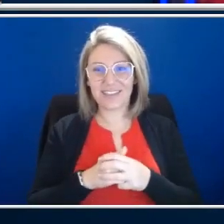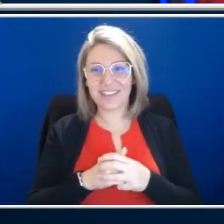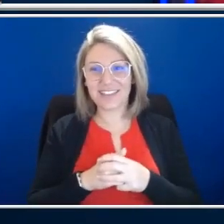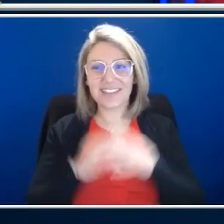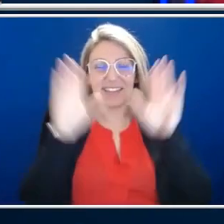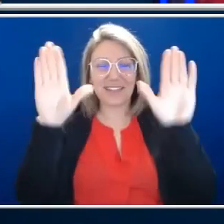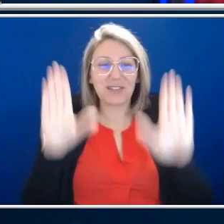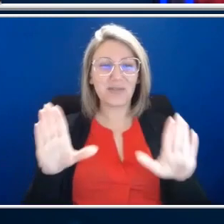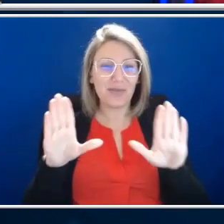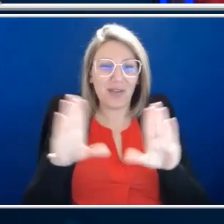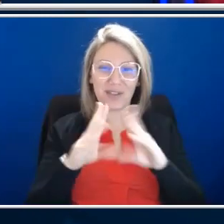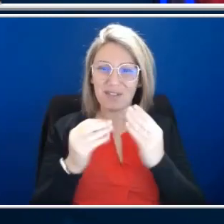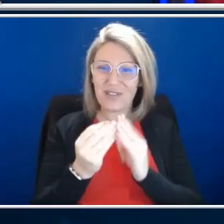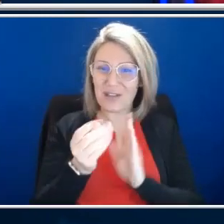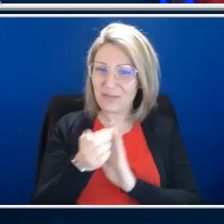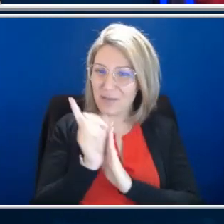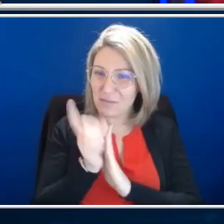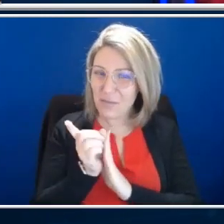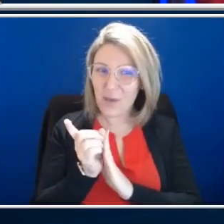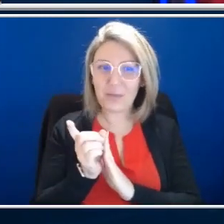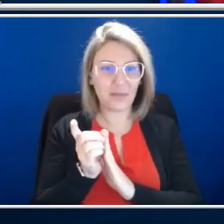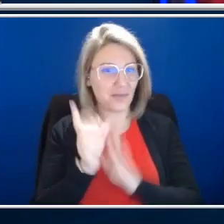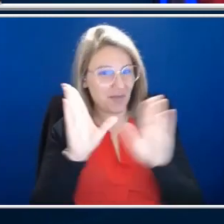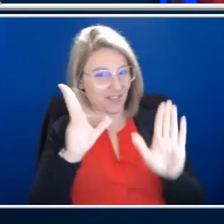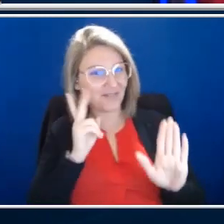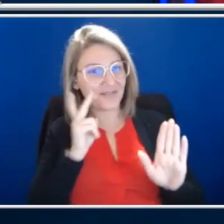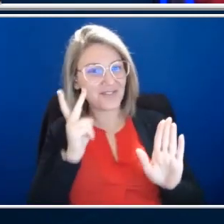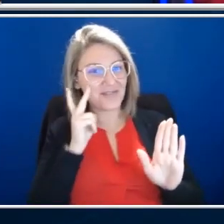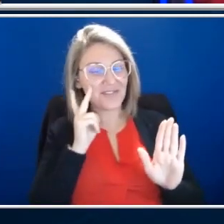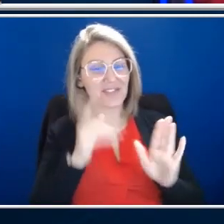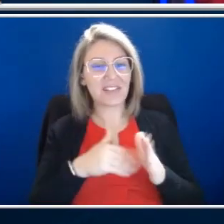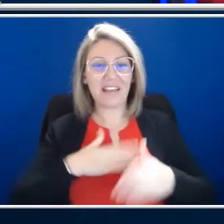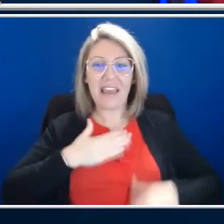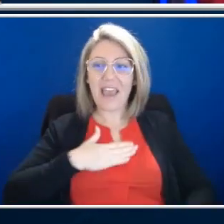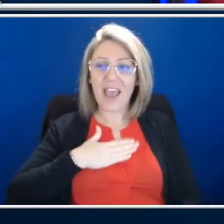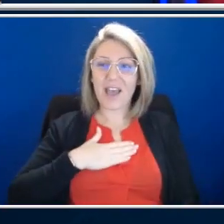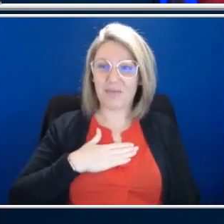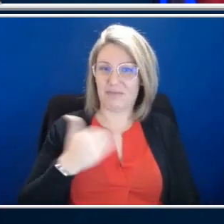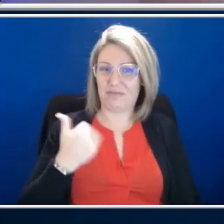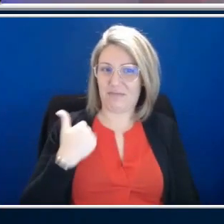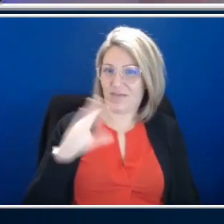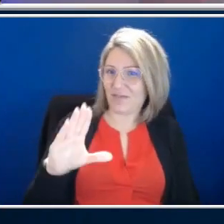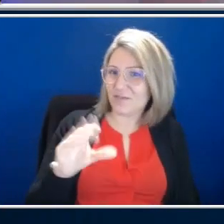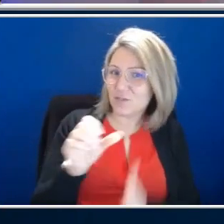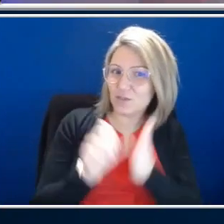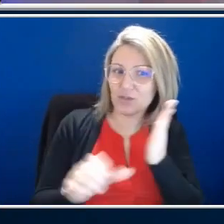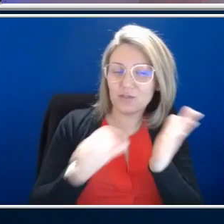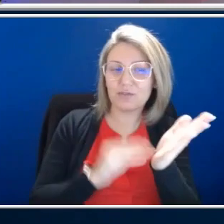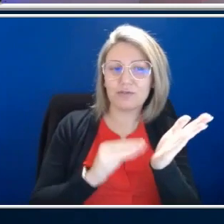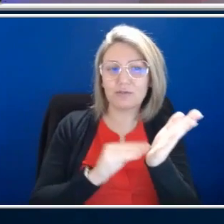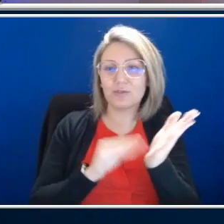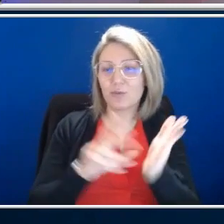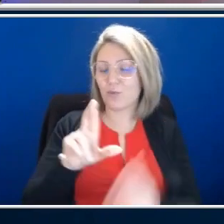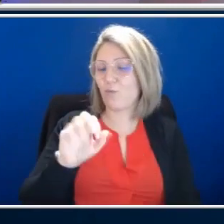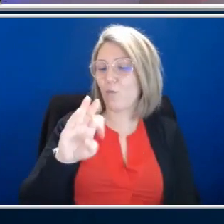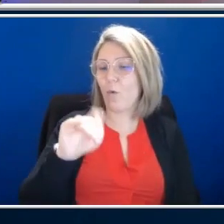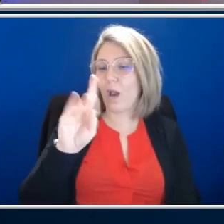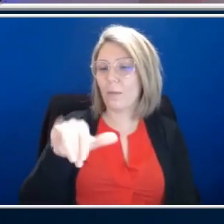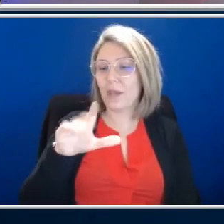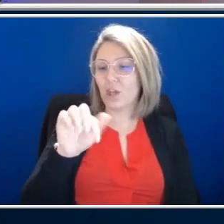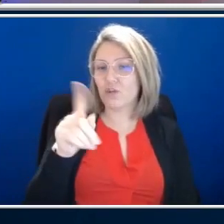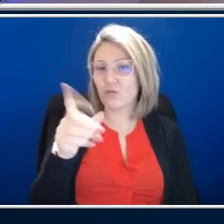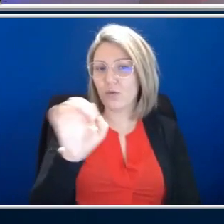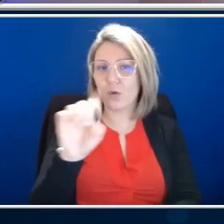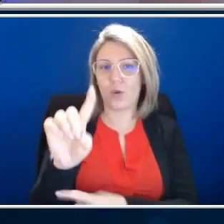moment and so great to see you. We're really happy to have Kyle's surgeon here, Dr. Ravi Garg, in the Dolph C. Simons Jr. Family